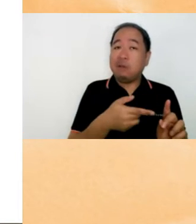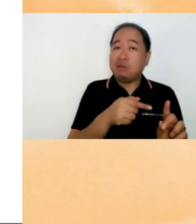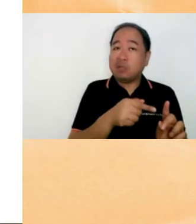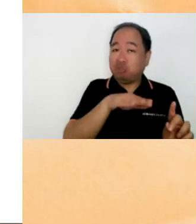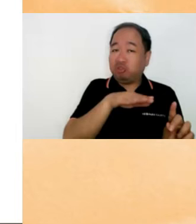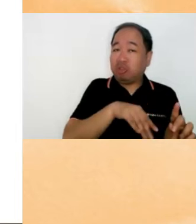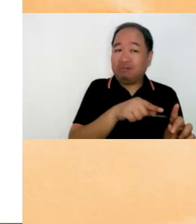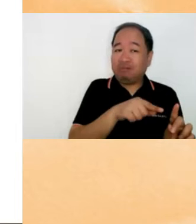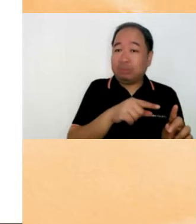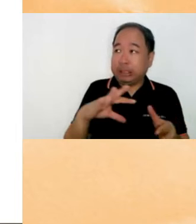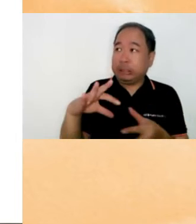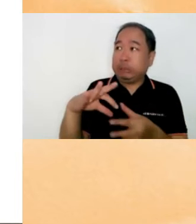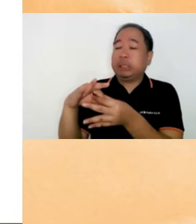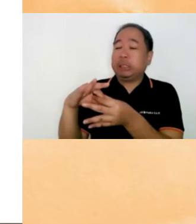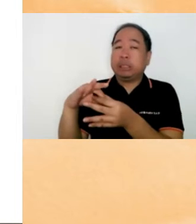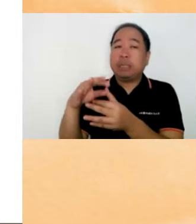experienced his own